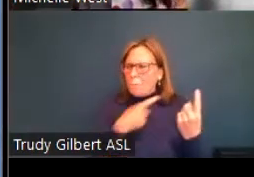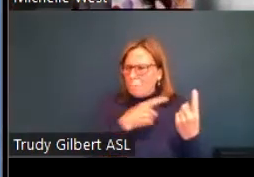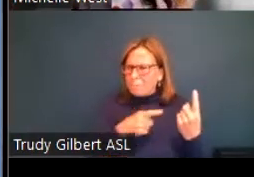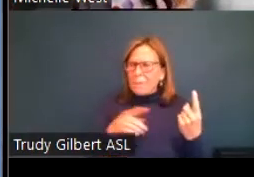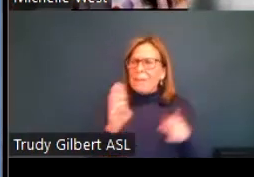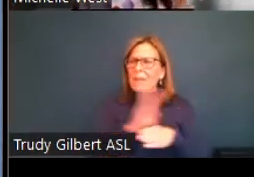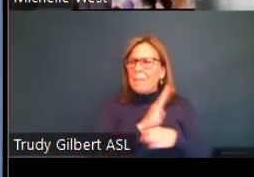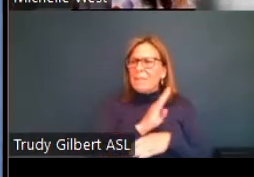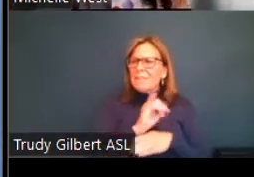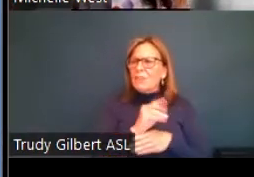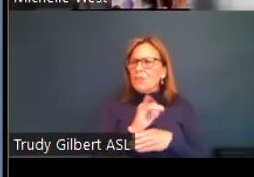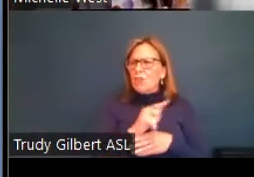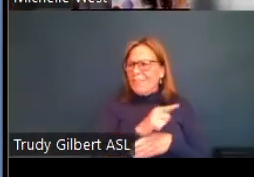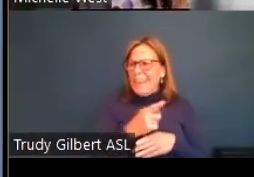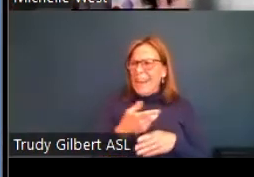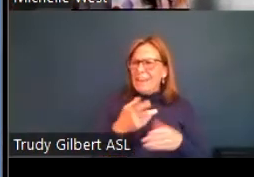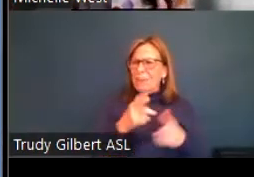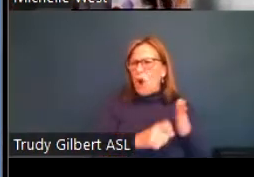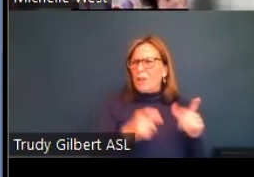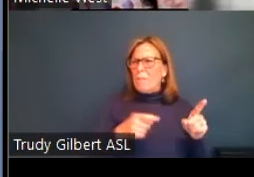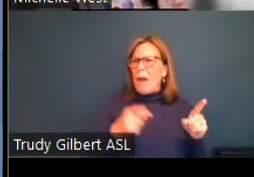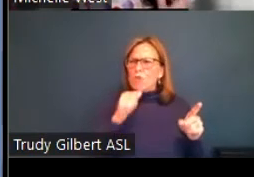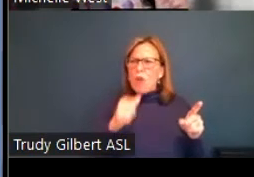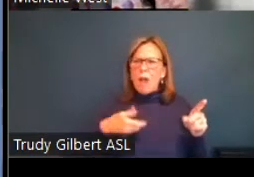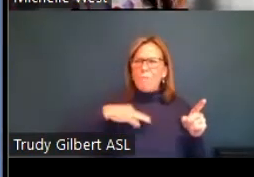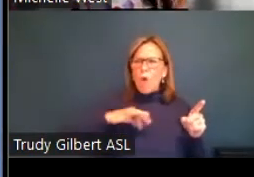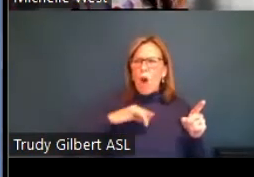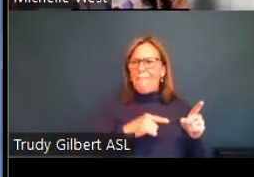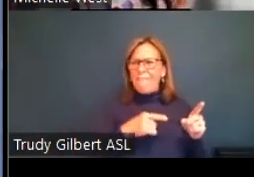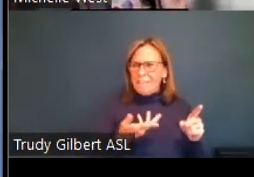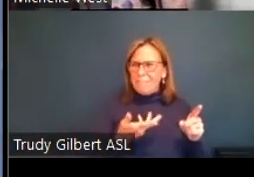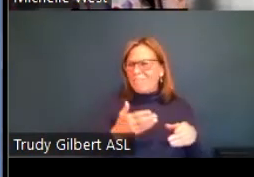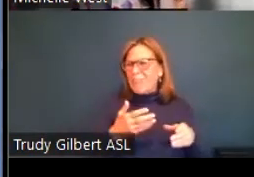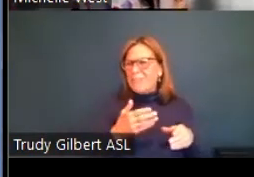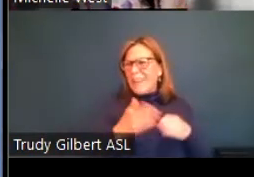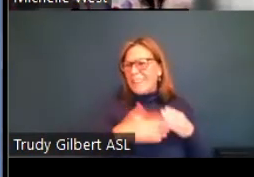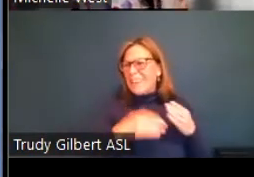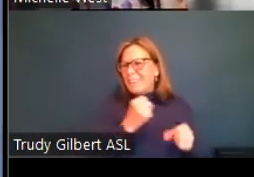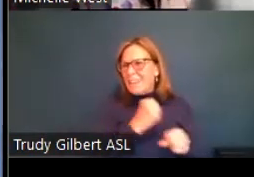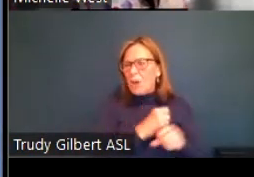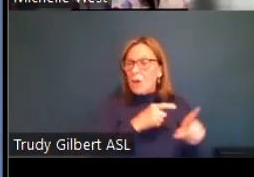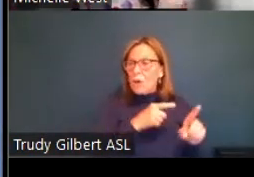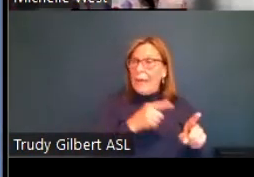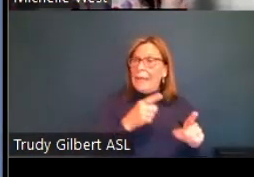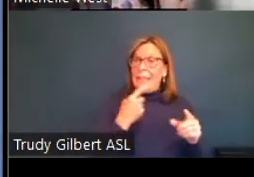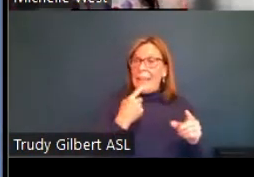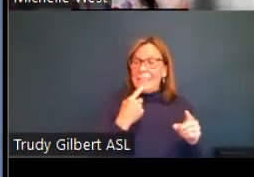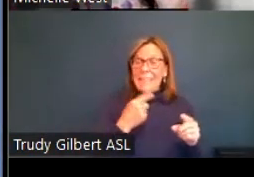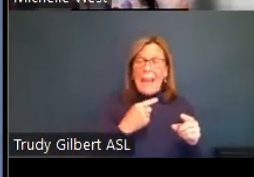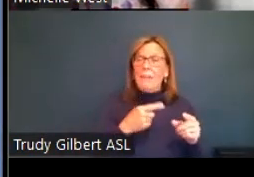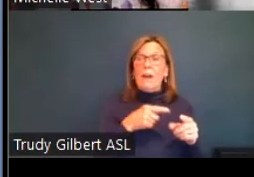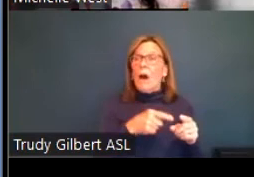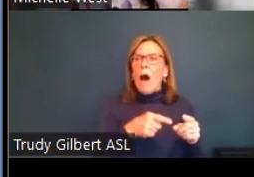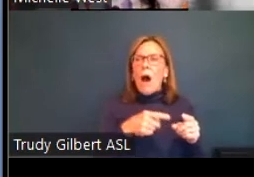on nonprofits at the end of the year. And they said, what would our community be without? And they listed three nonprofits, and we were one